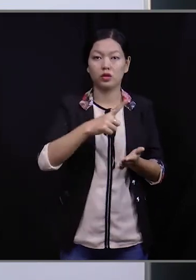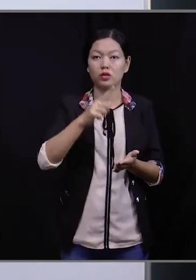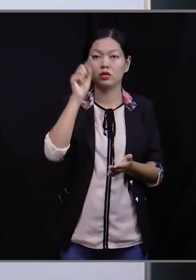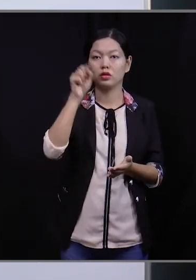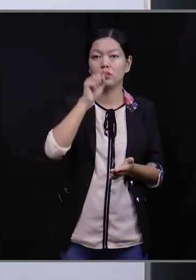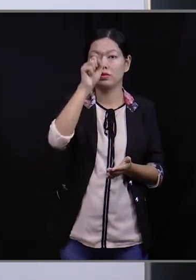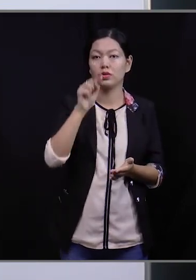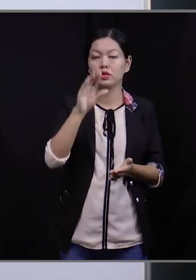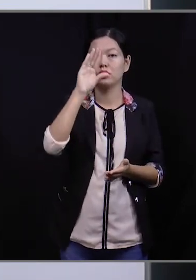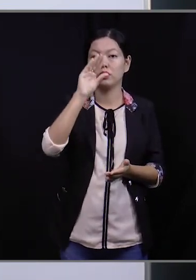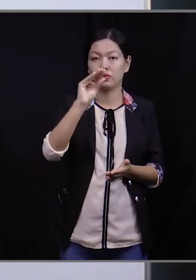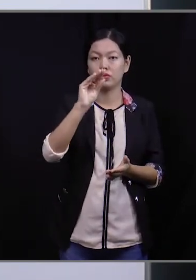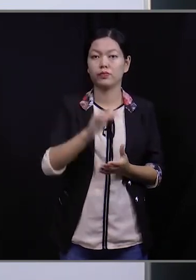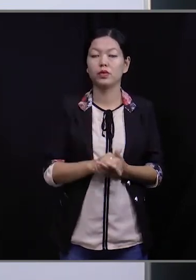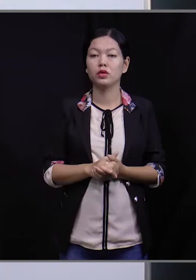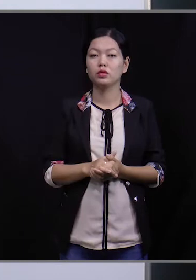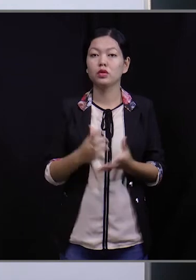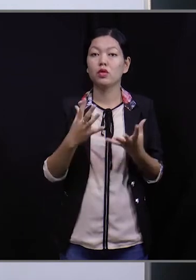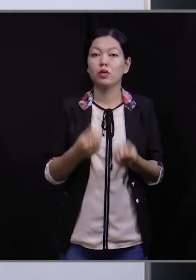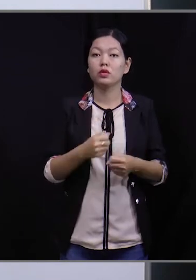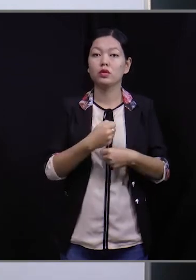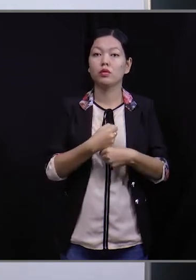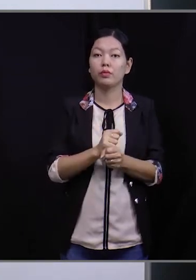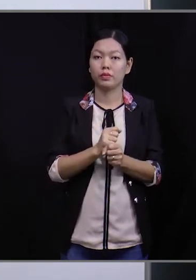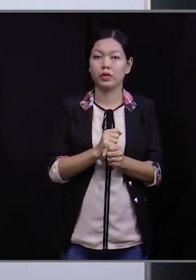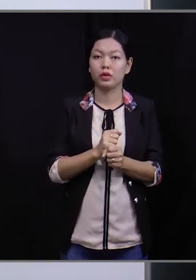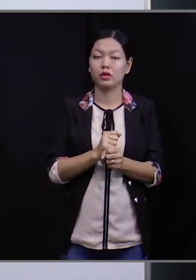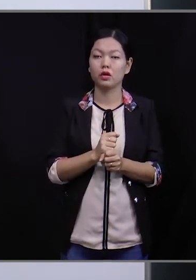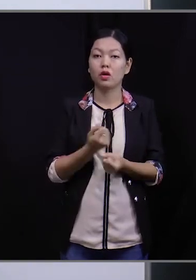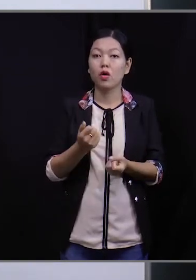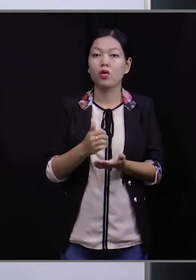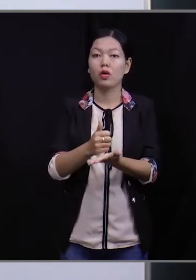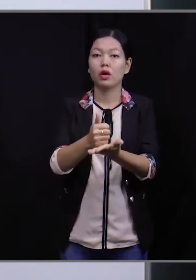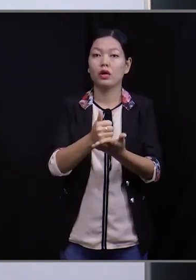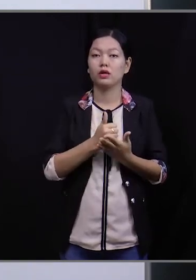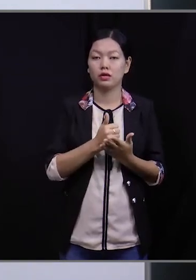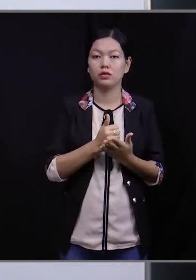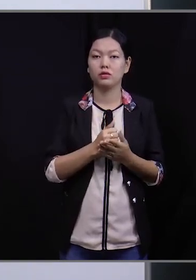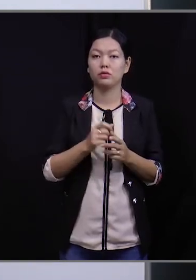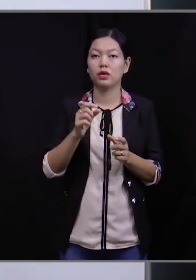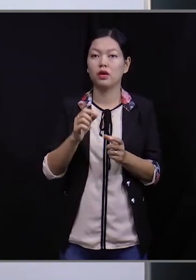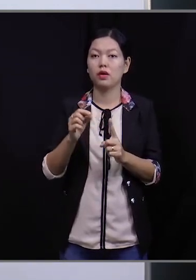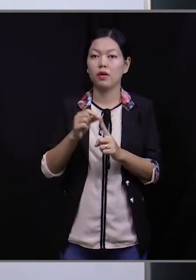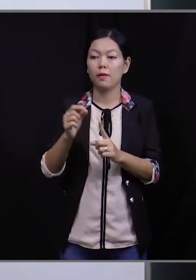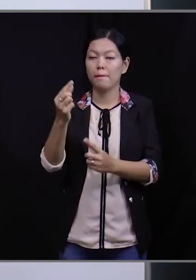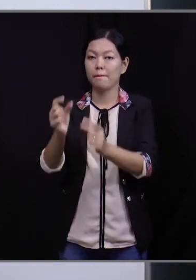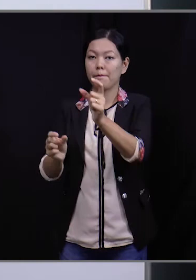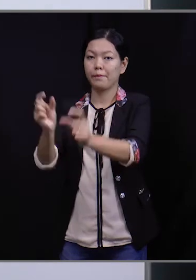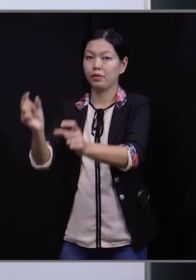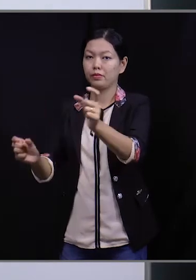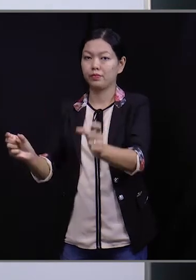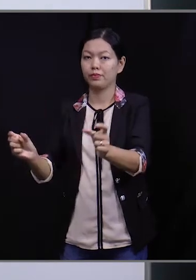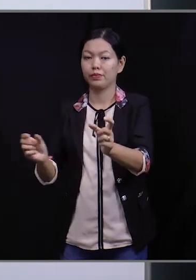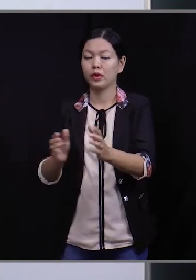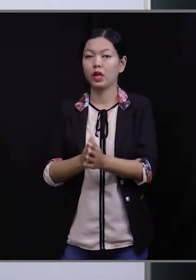And therefore, they will also want to create credit for the public or for the customers with a cheap interest